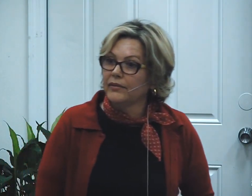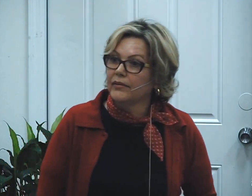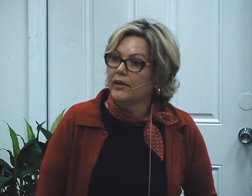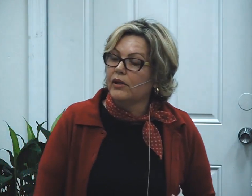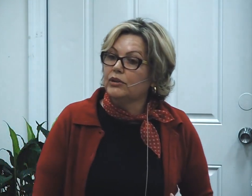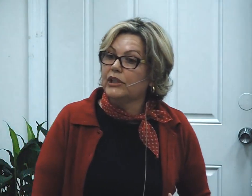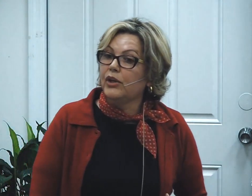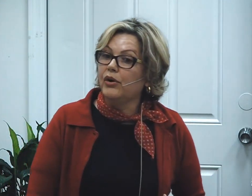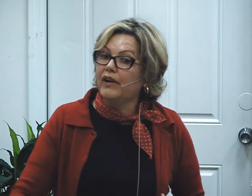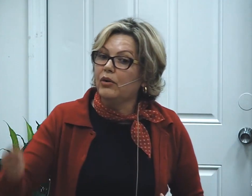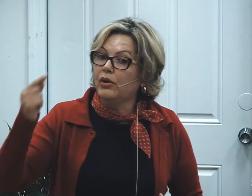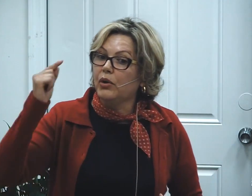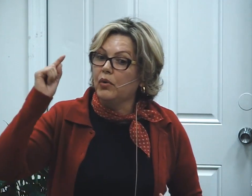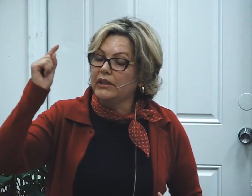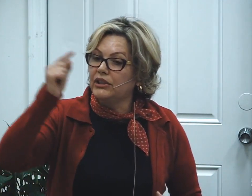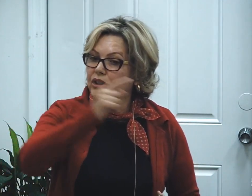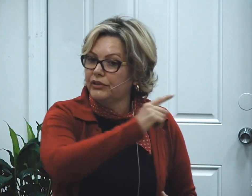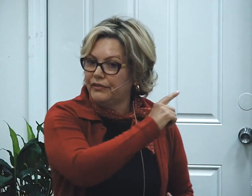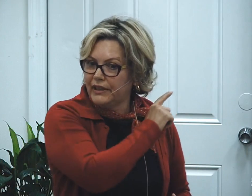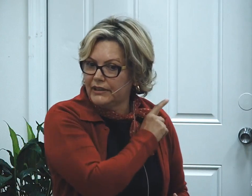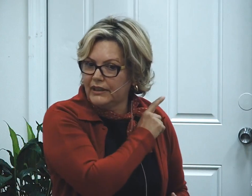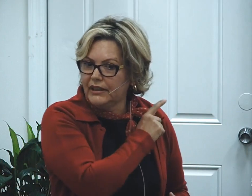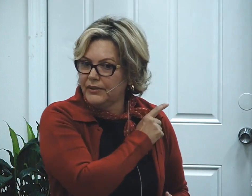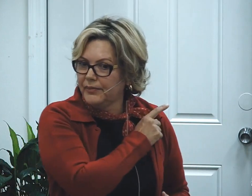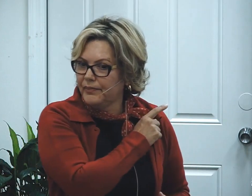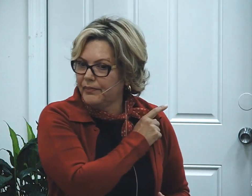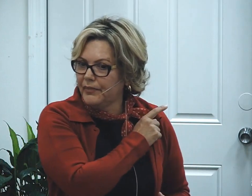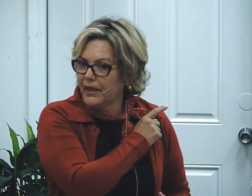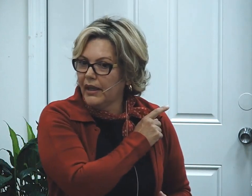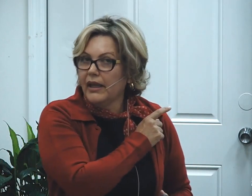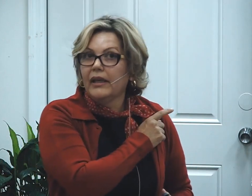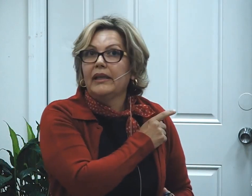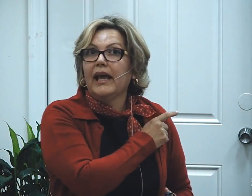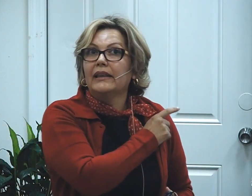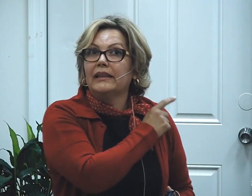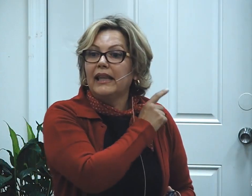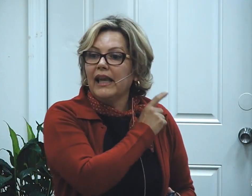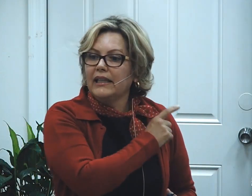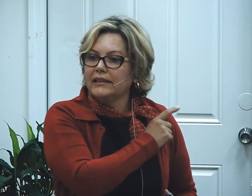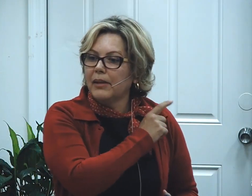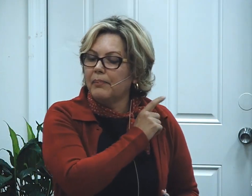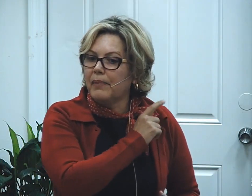The trees were burnt. Very well. The Lord said that